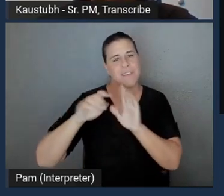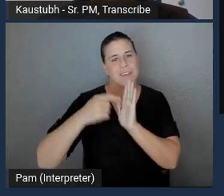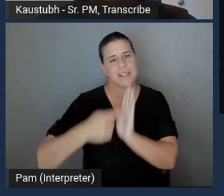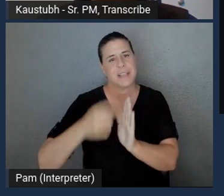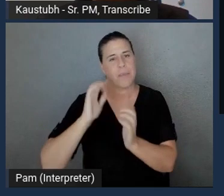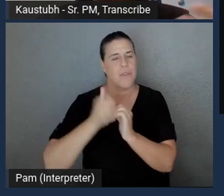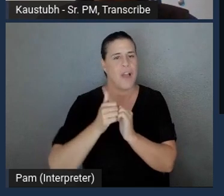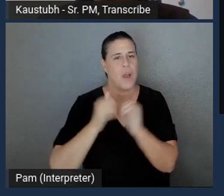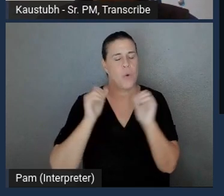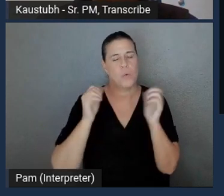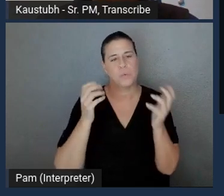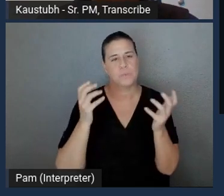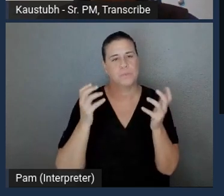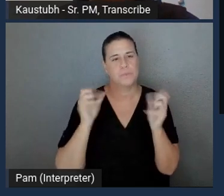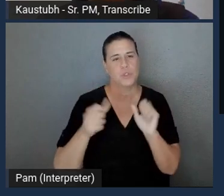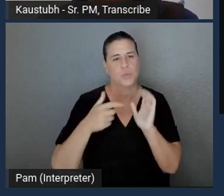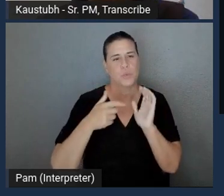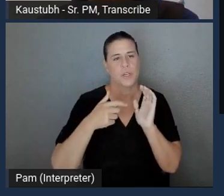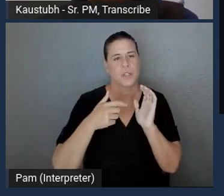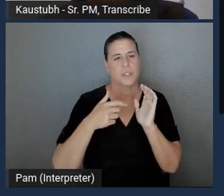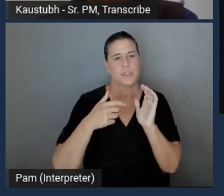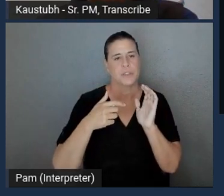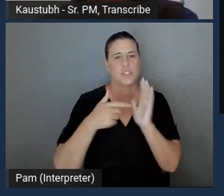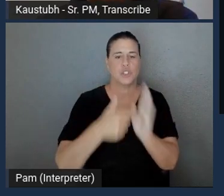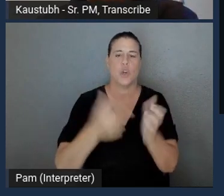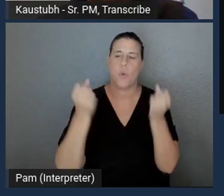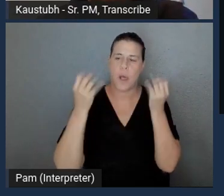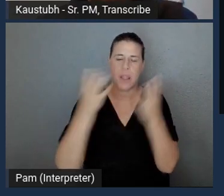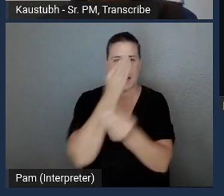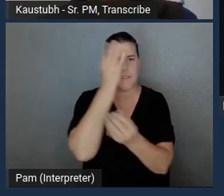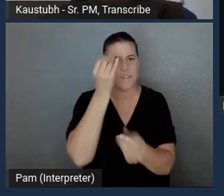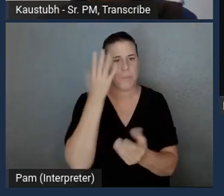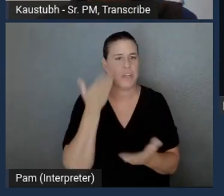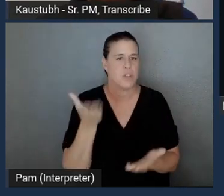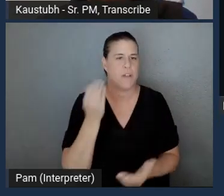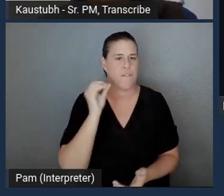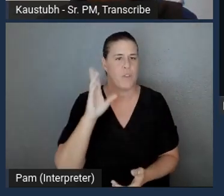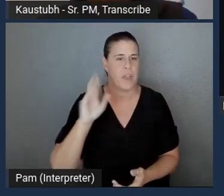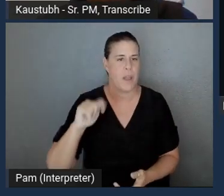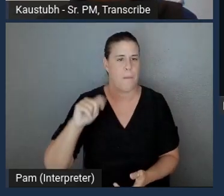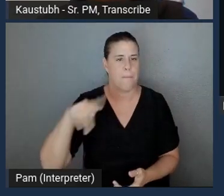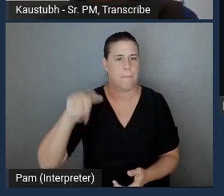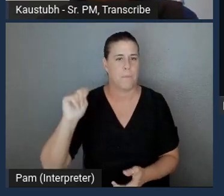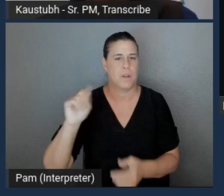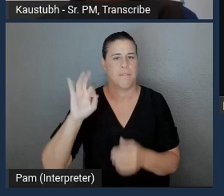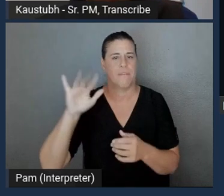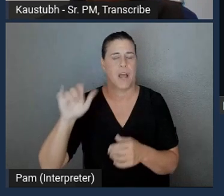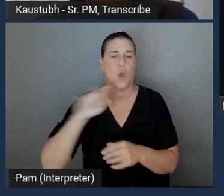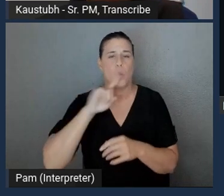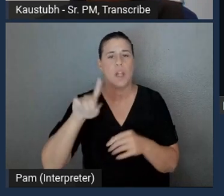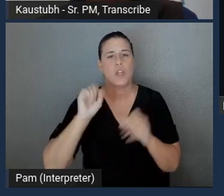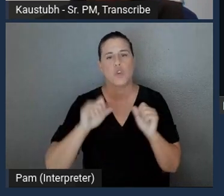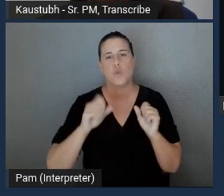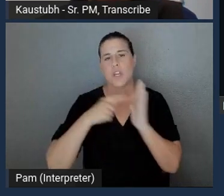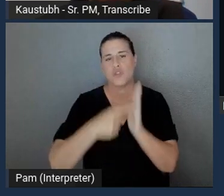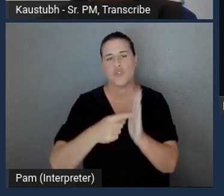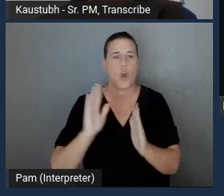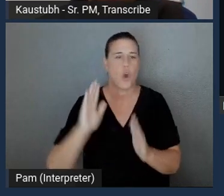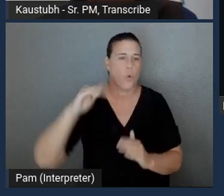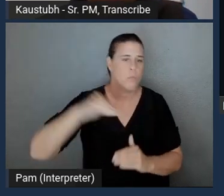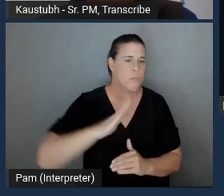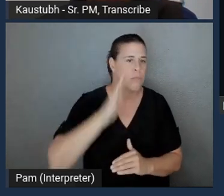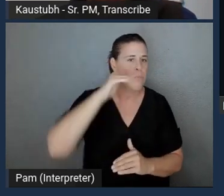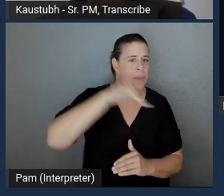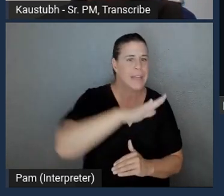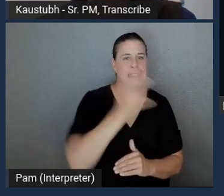can project a lot of the information in the JSON output file, right? So you can really plot out like the customer sentiment trend, see how